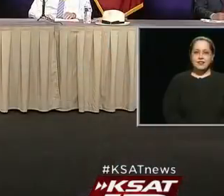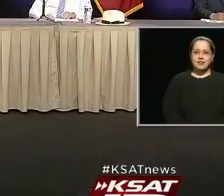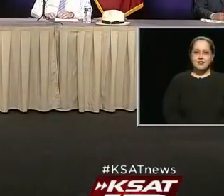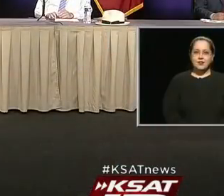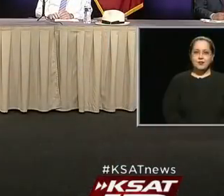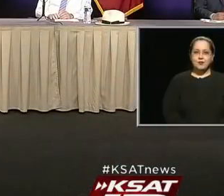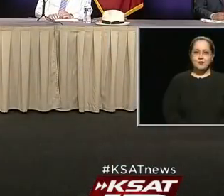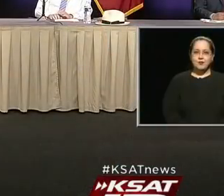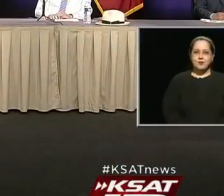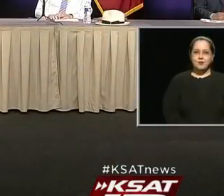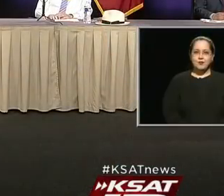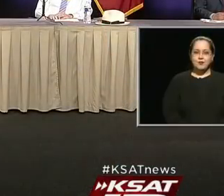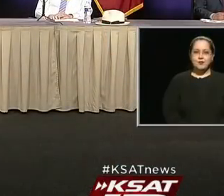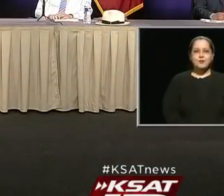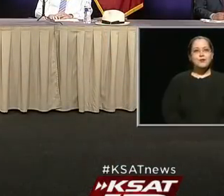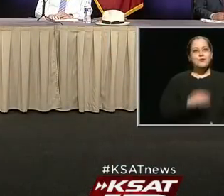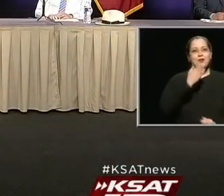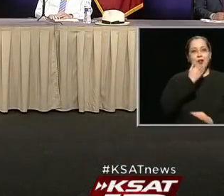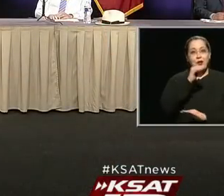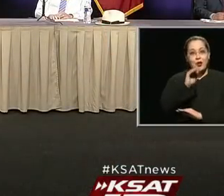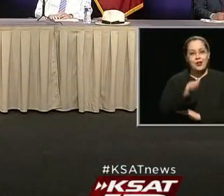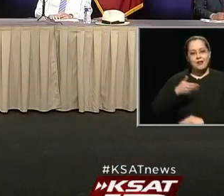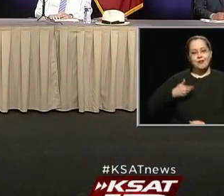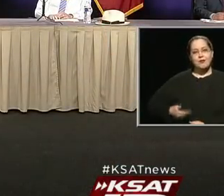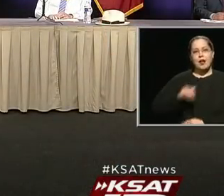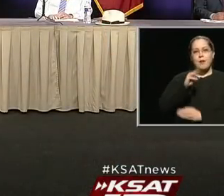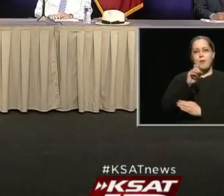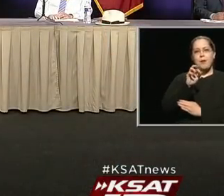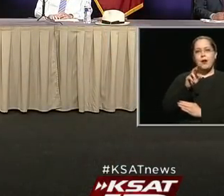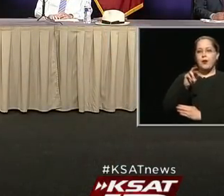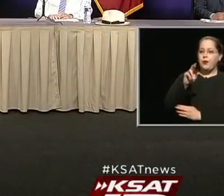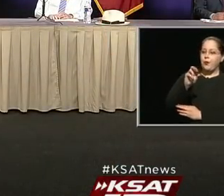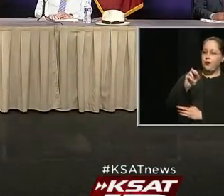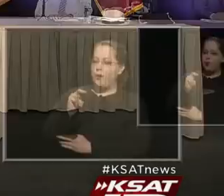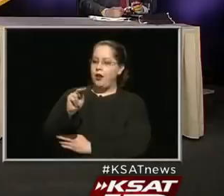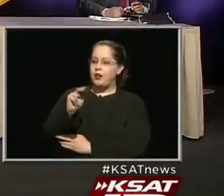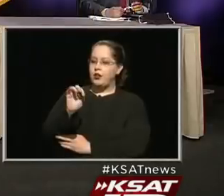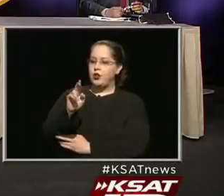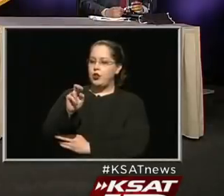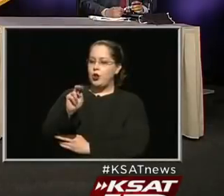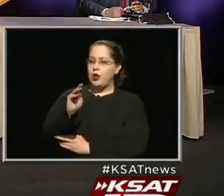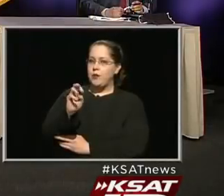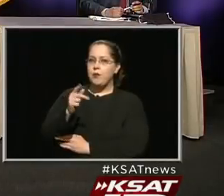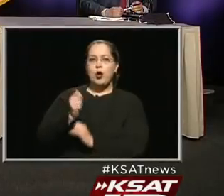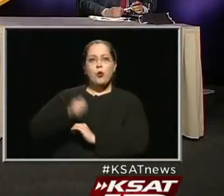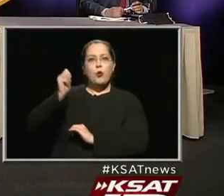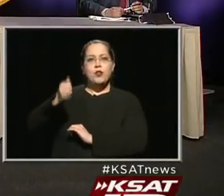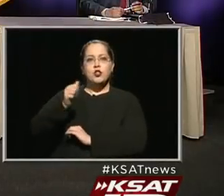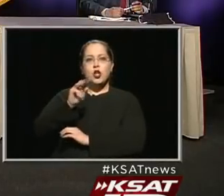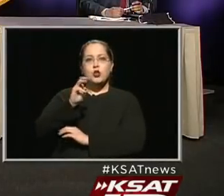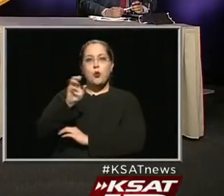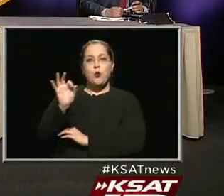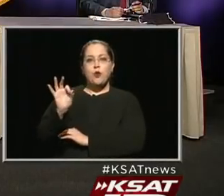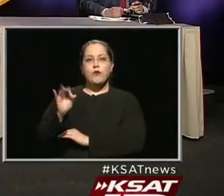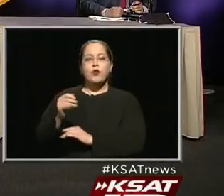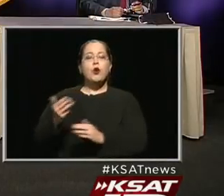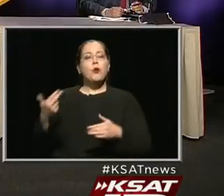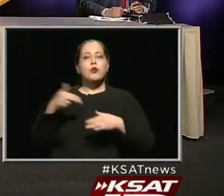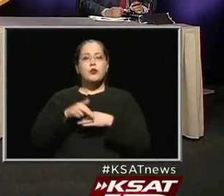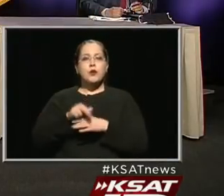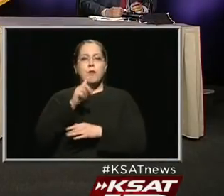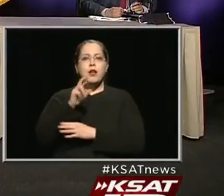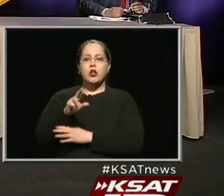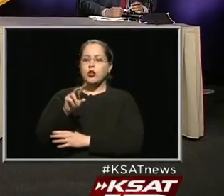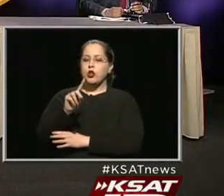face coverings, some of the gatherings are unconstitutional. Let's listen in. Wolf, tonight we're joined by Dr. Don Emmerich, Director